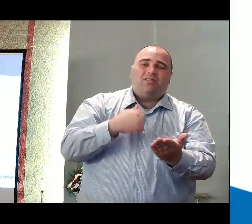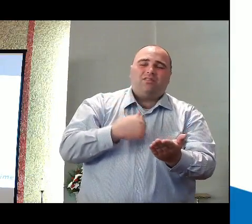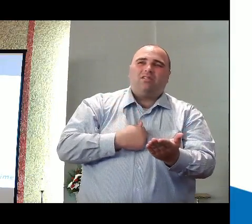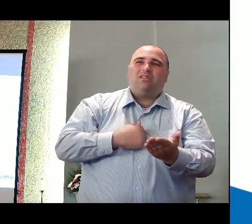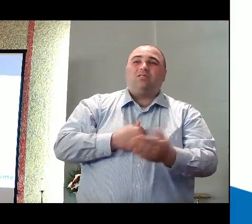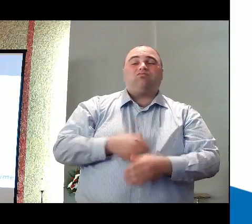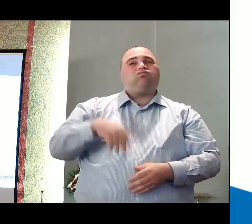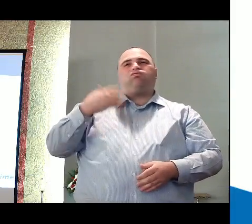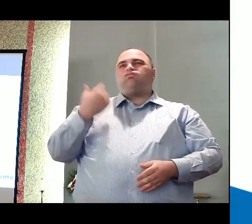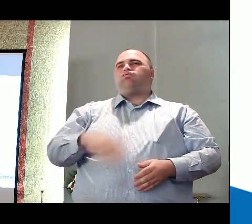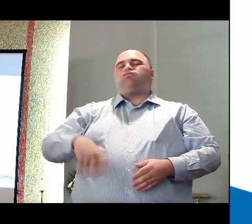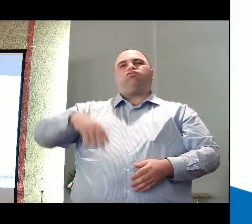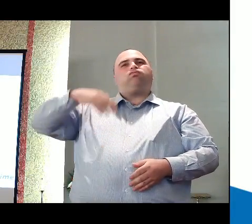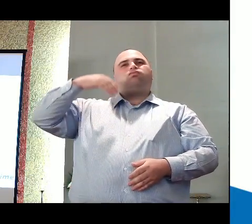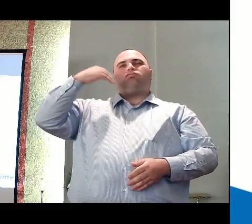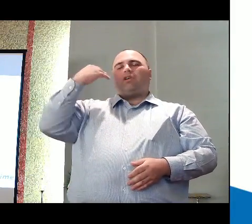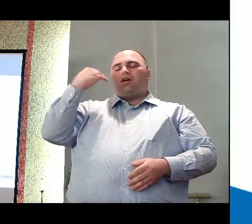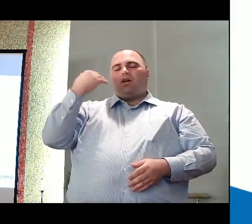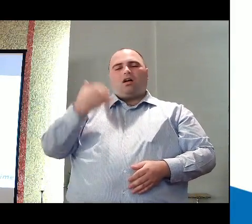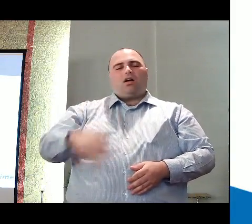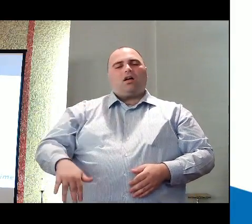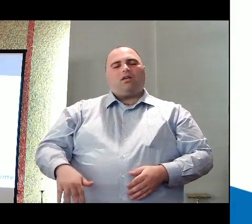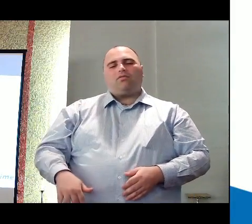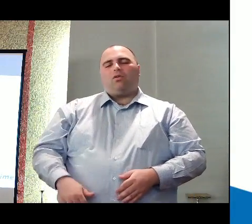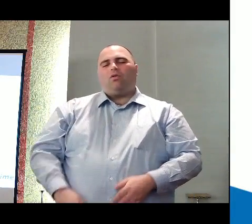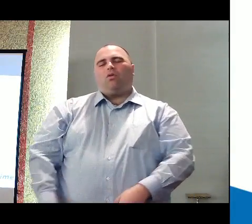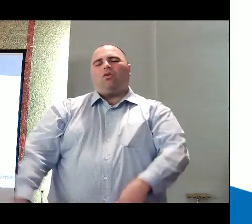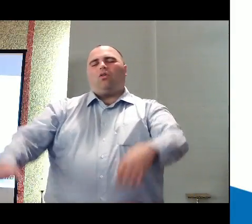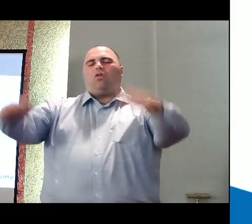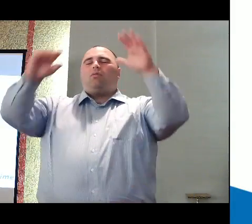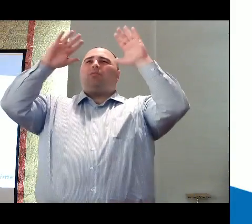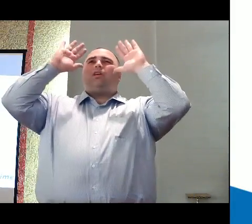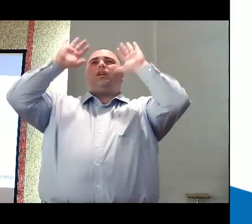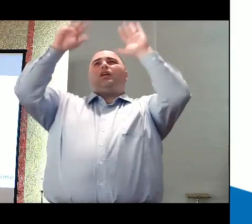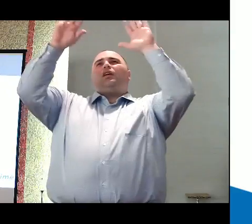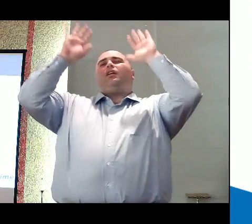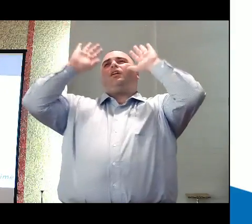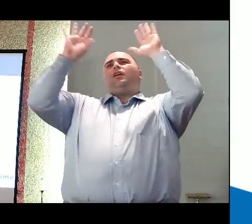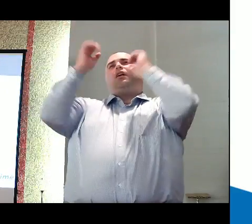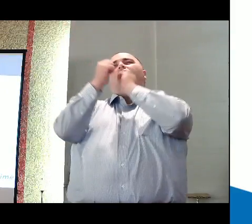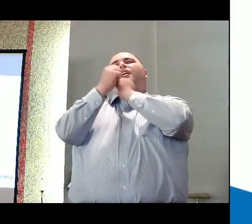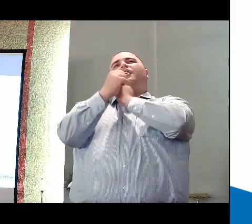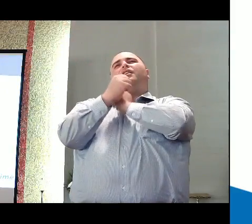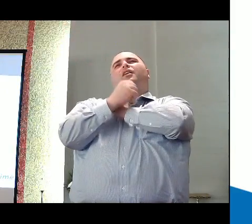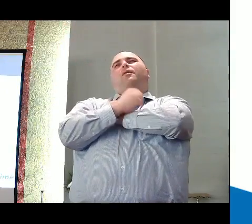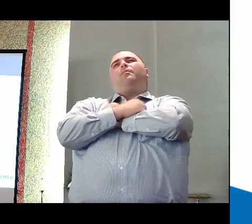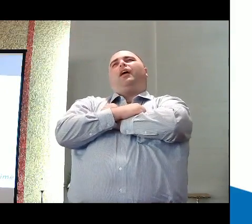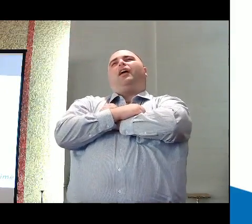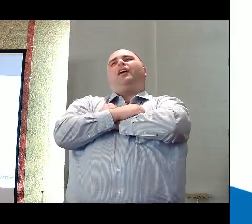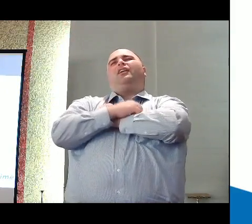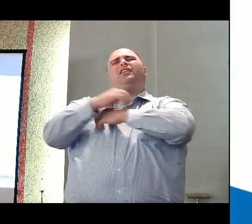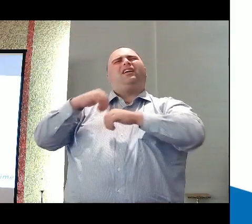my God, would die for me?